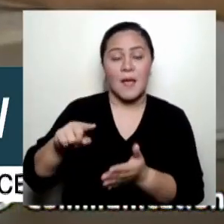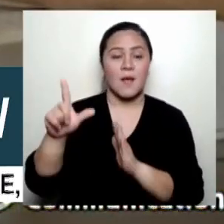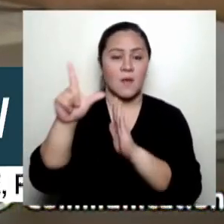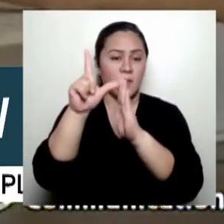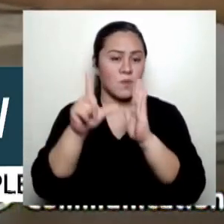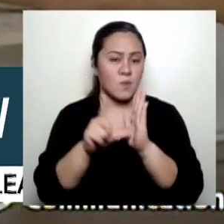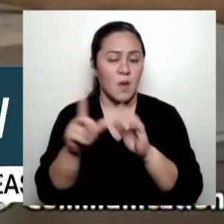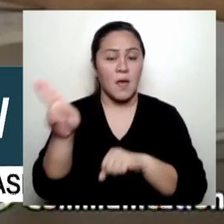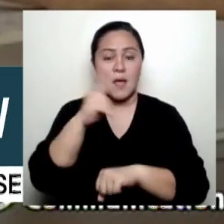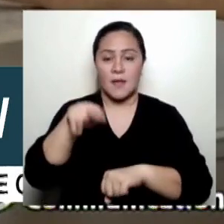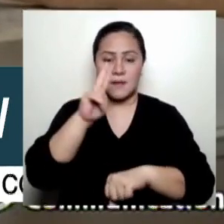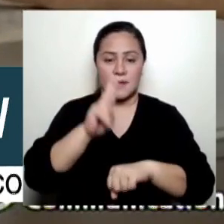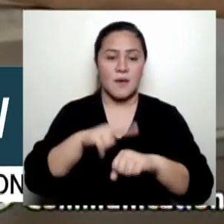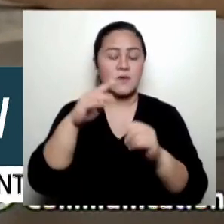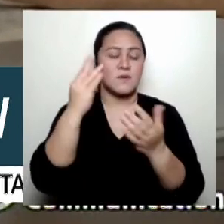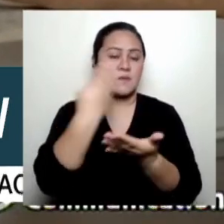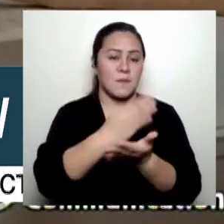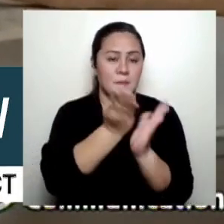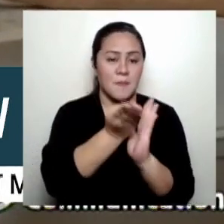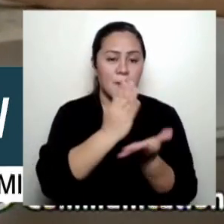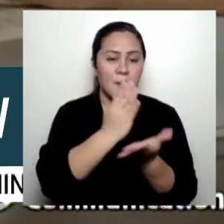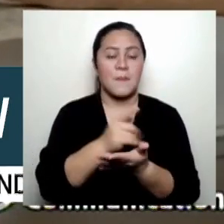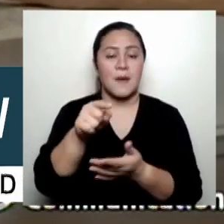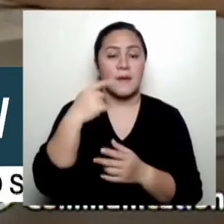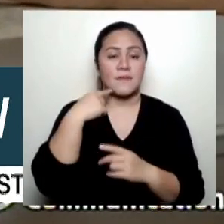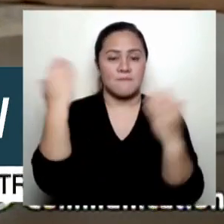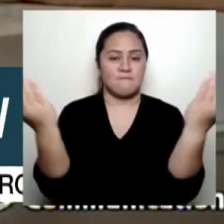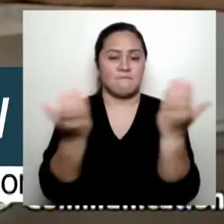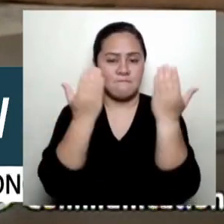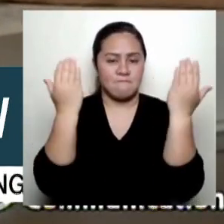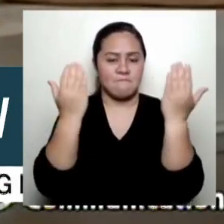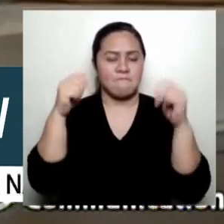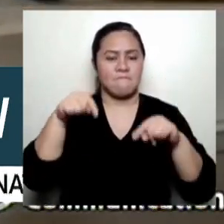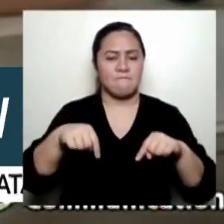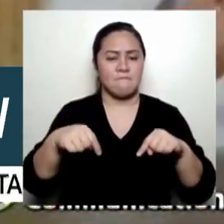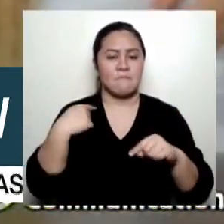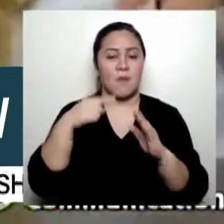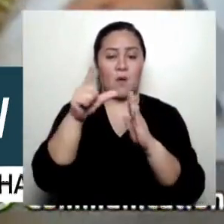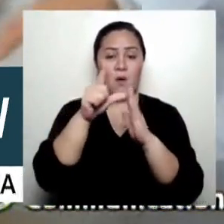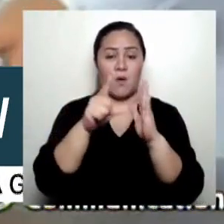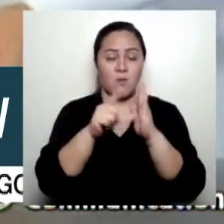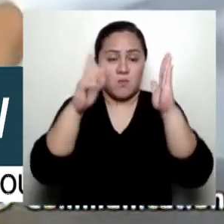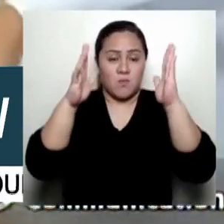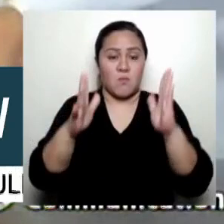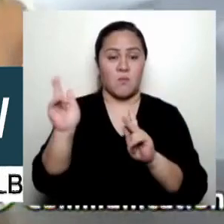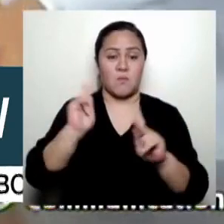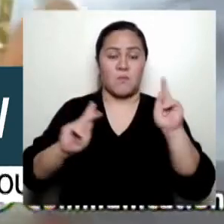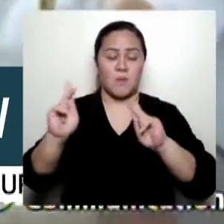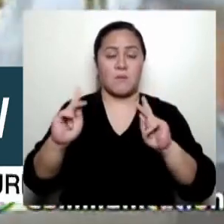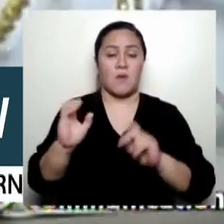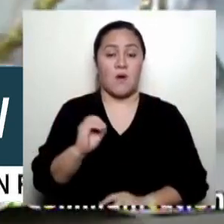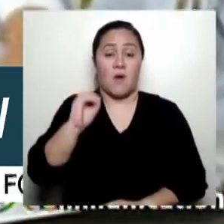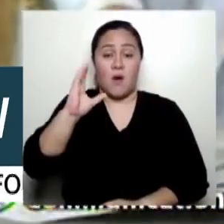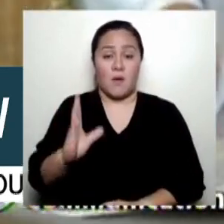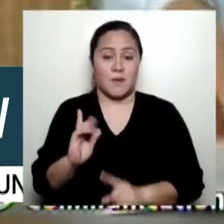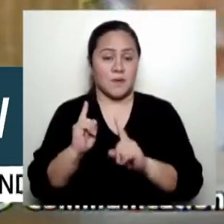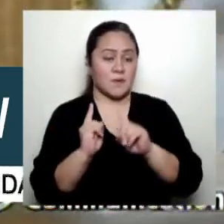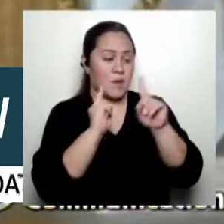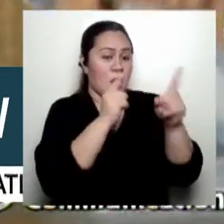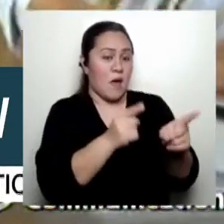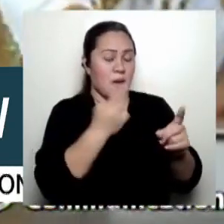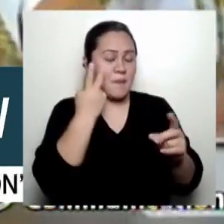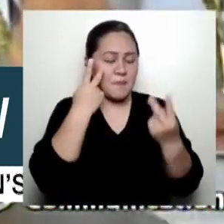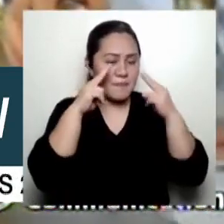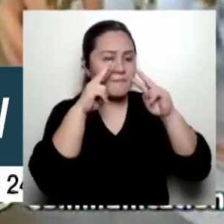for 2022 in a ceremony in Malacanang attended by lawmakers and government officials. The budget, amounting to